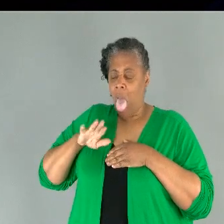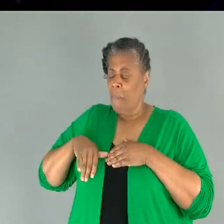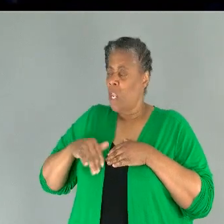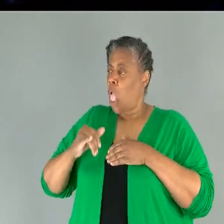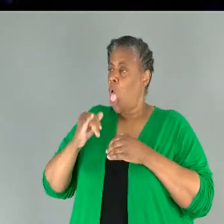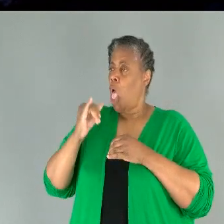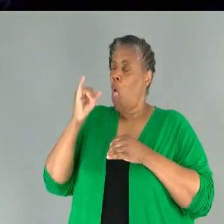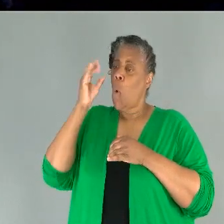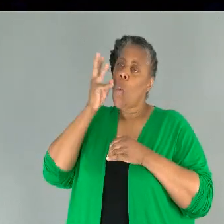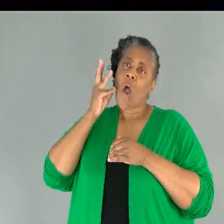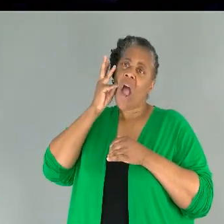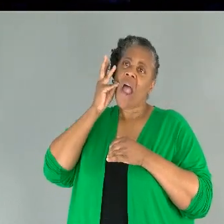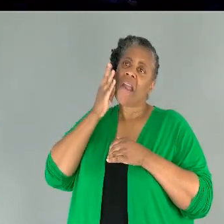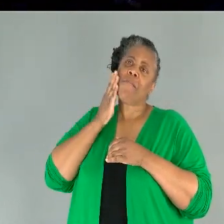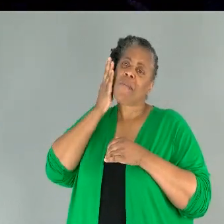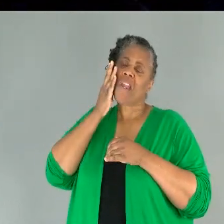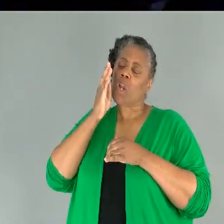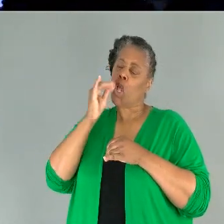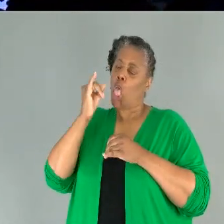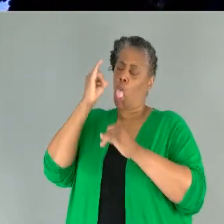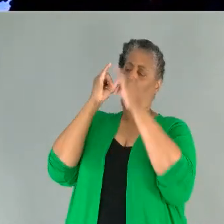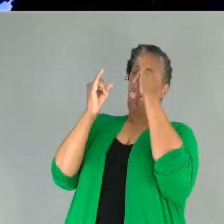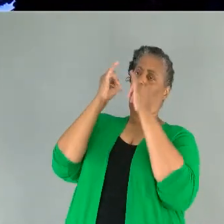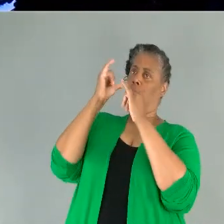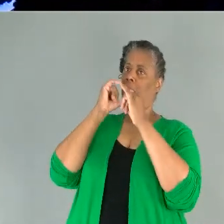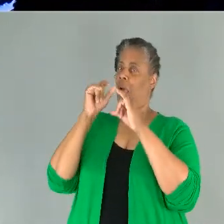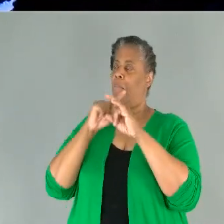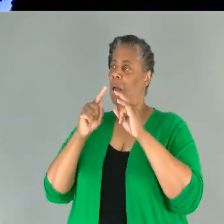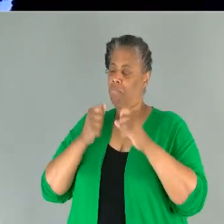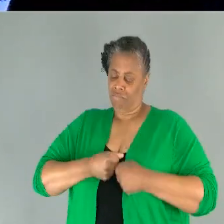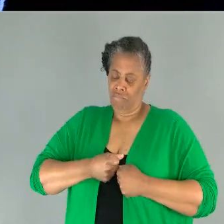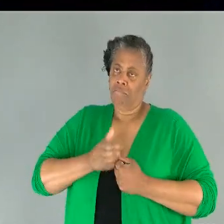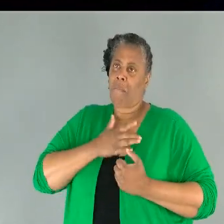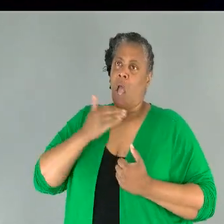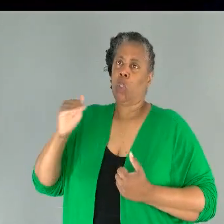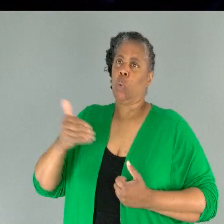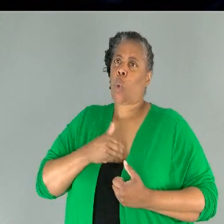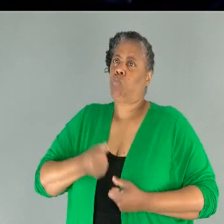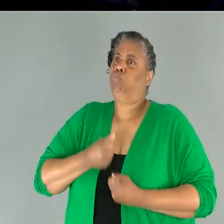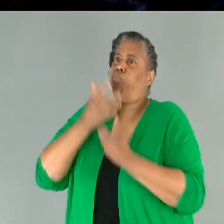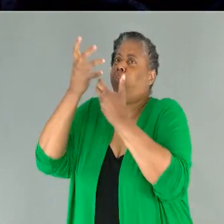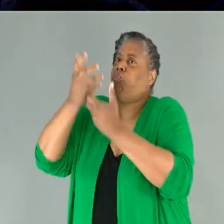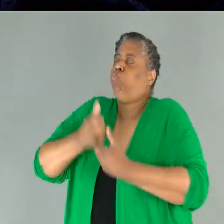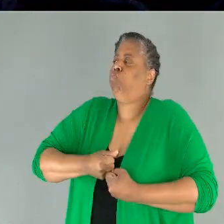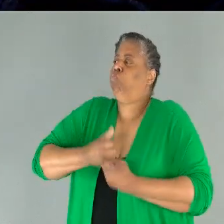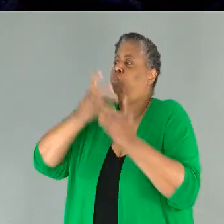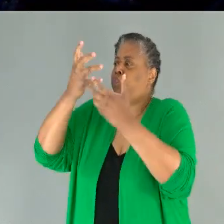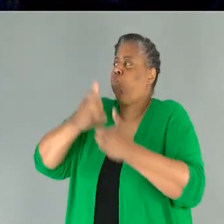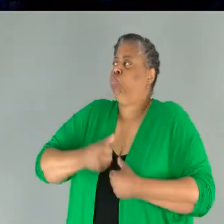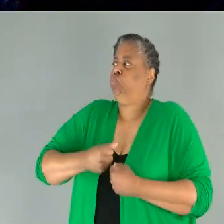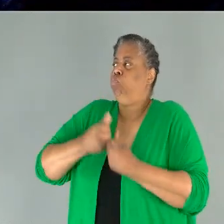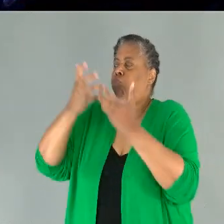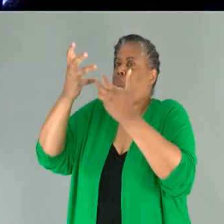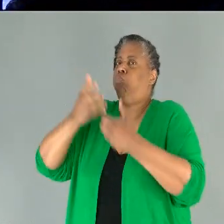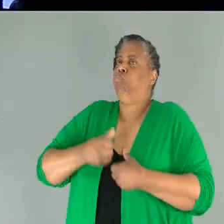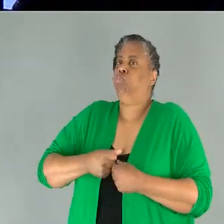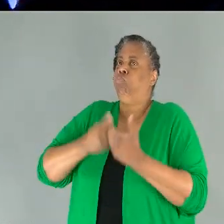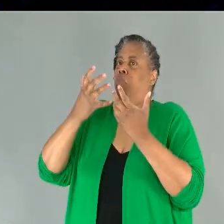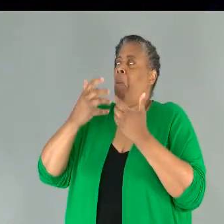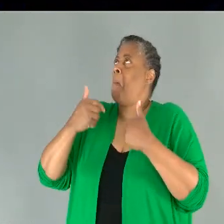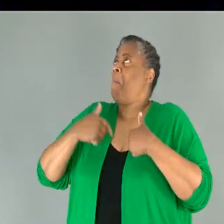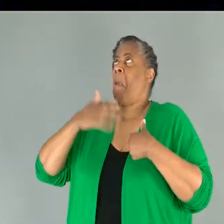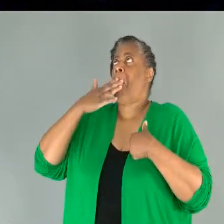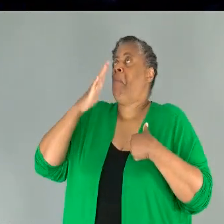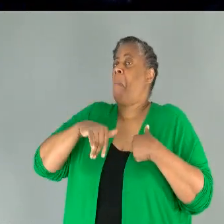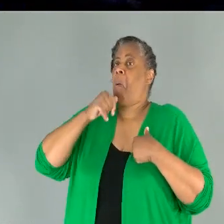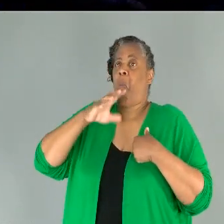drinking wine or beer. I was pouring out my soul to the Lord. Do not take your servant for a wicked